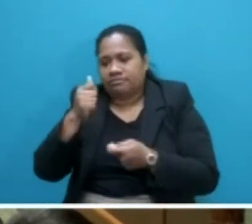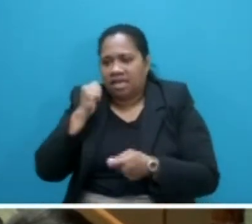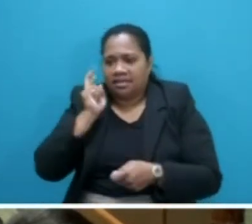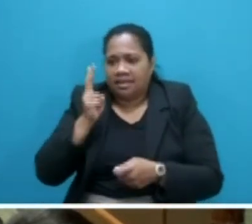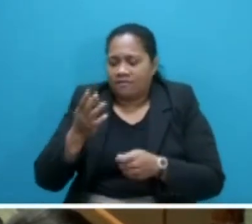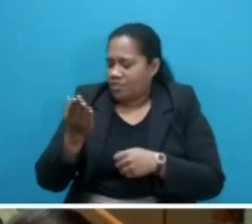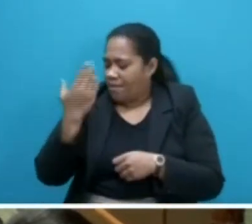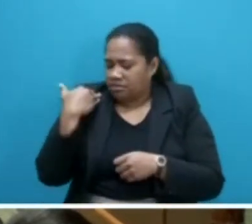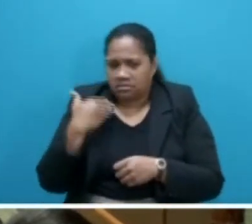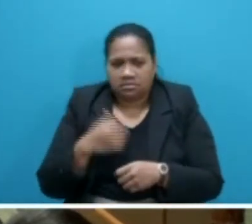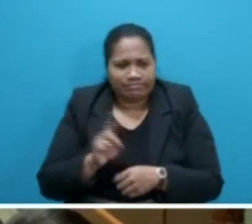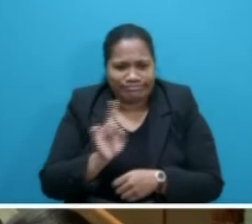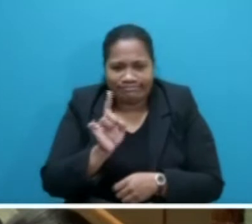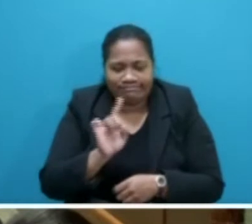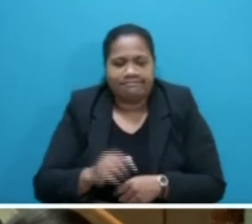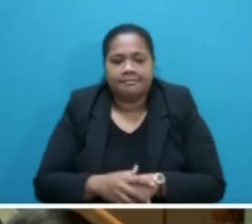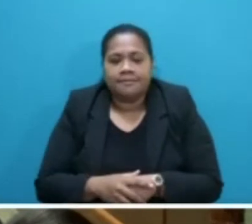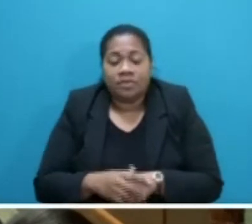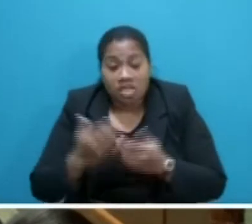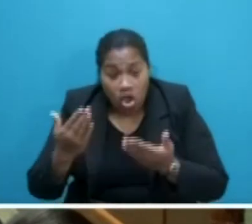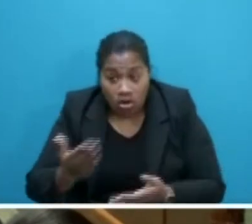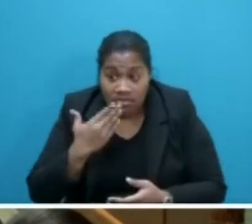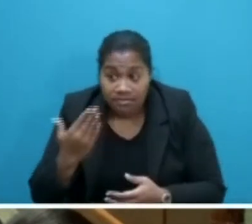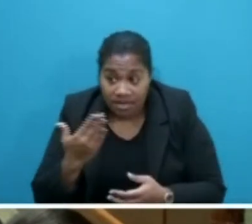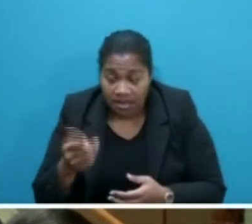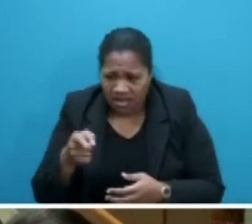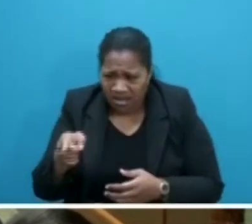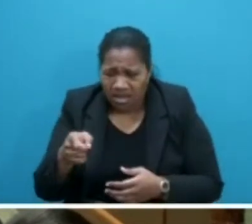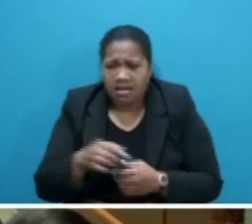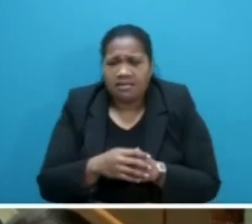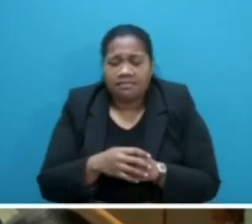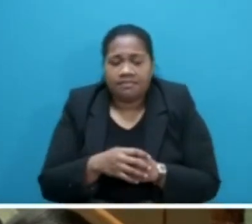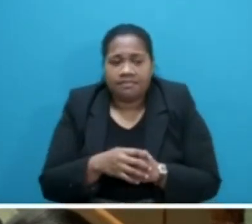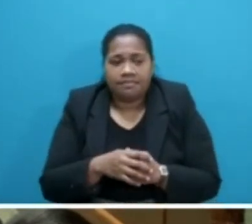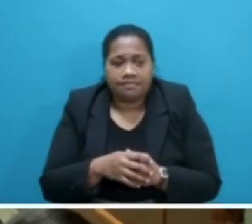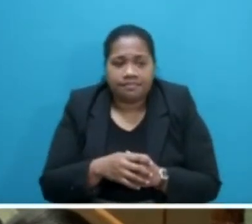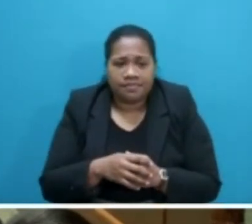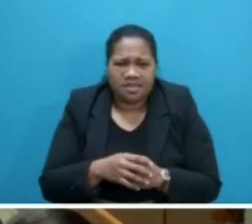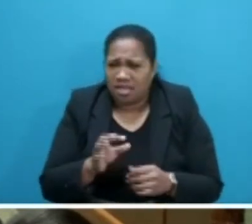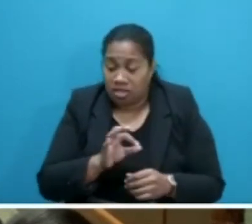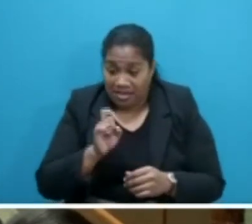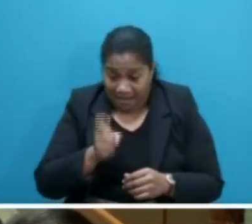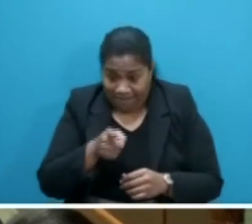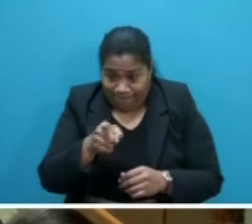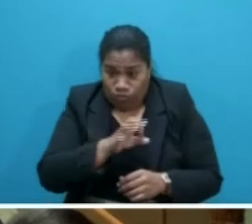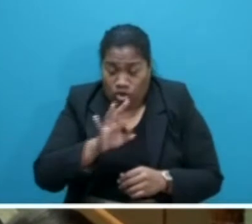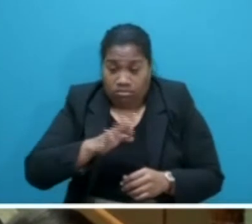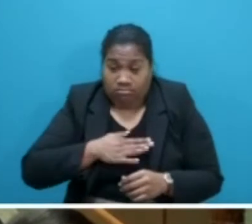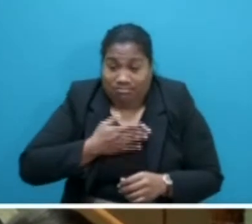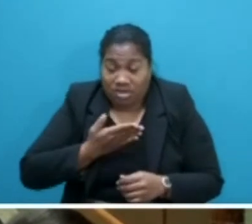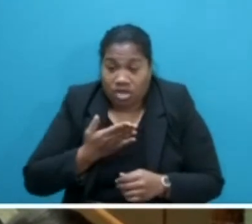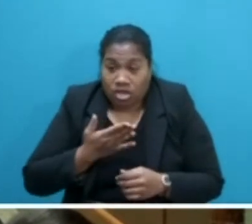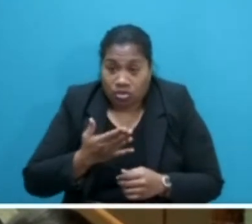past. And Honorable Speaker, if they are unwilling to acknowledge that reality, they are unworthy of the